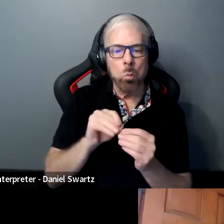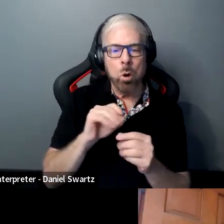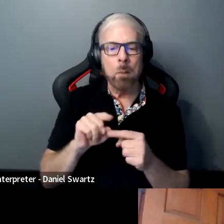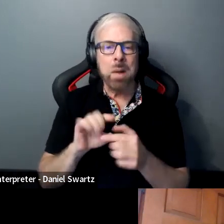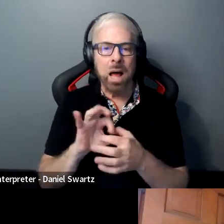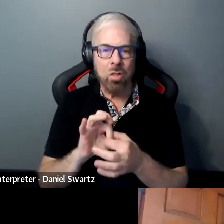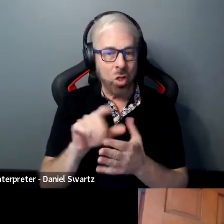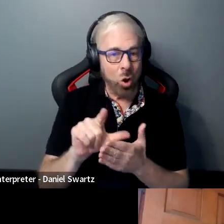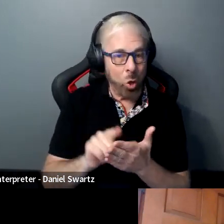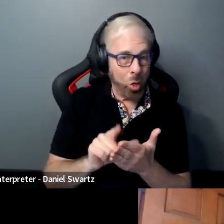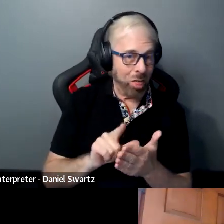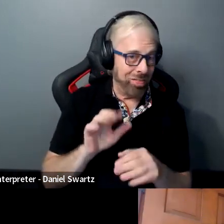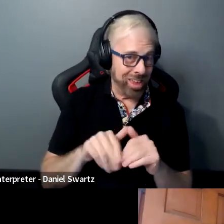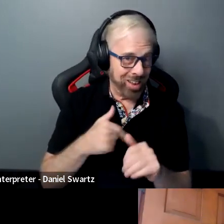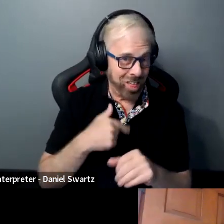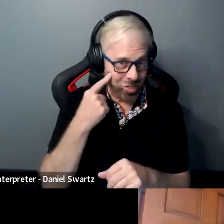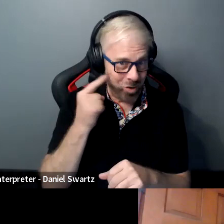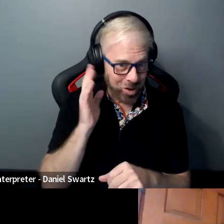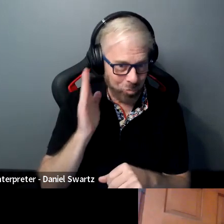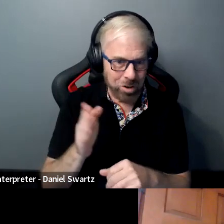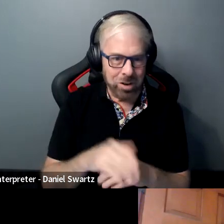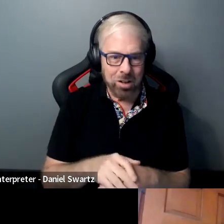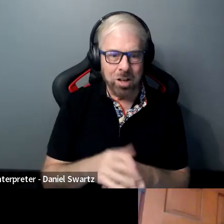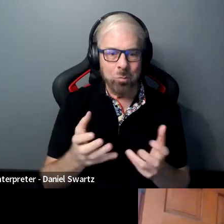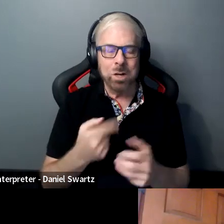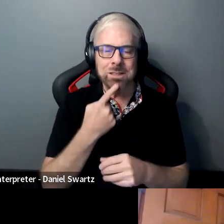would. So I just want to get that in there.